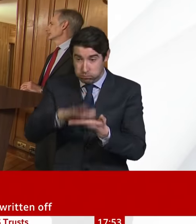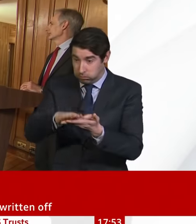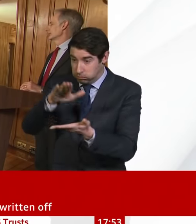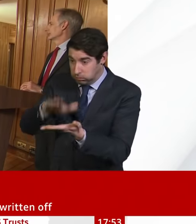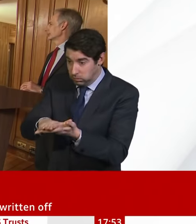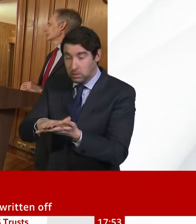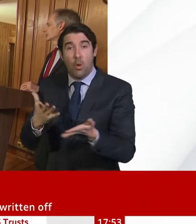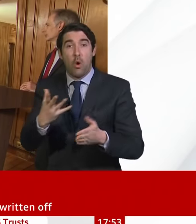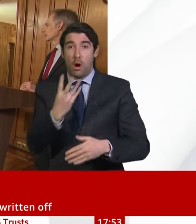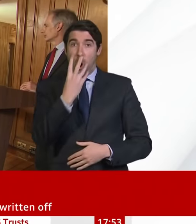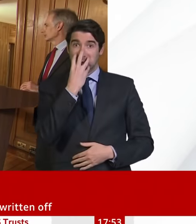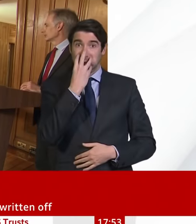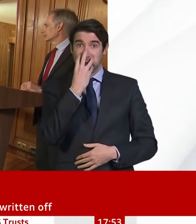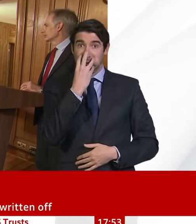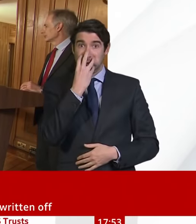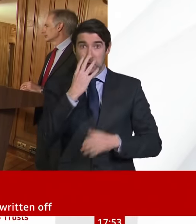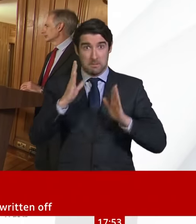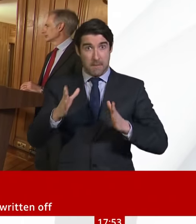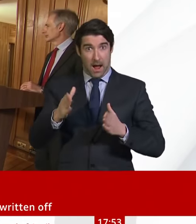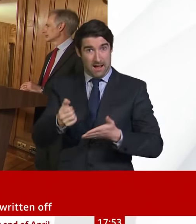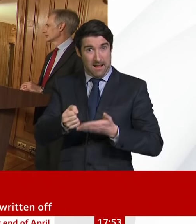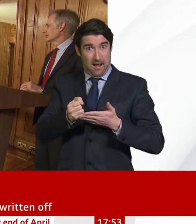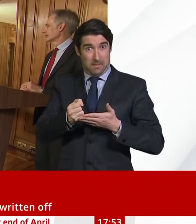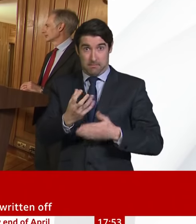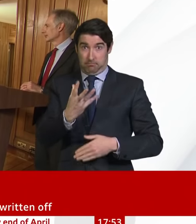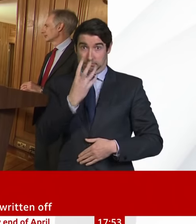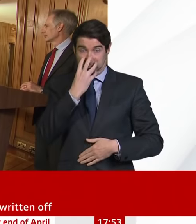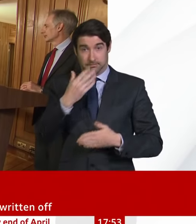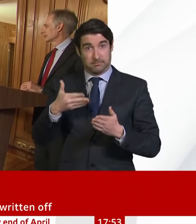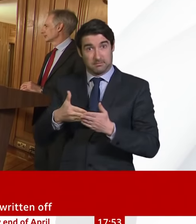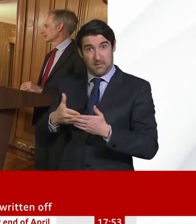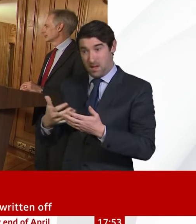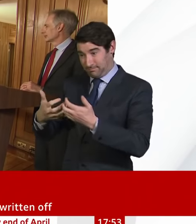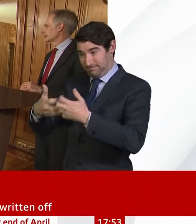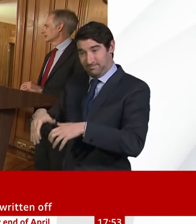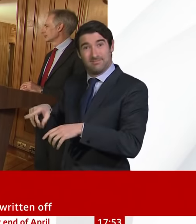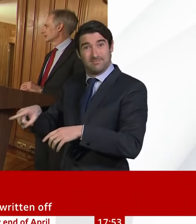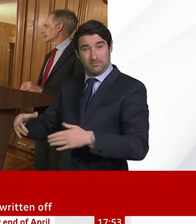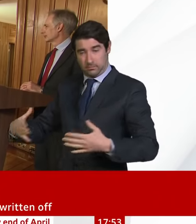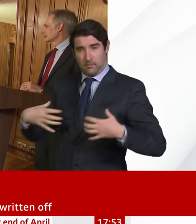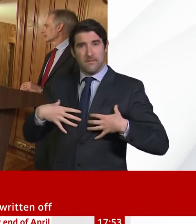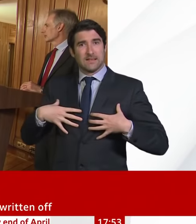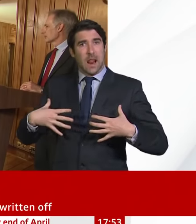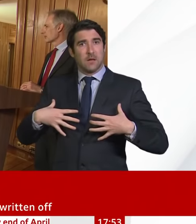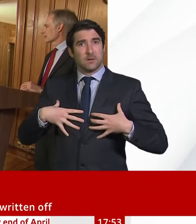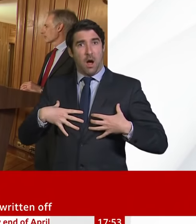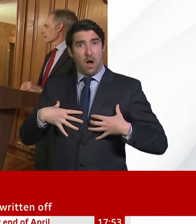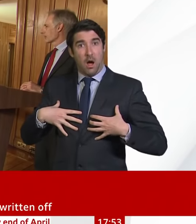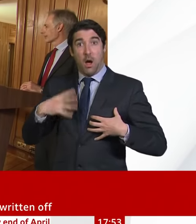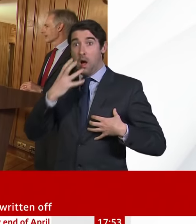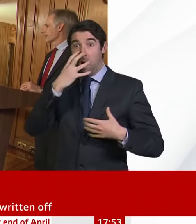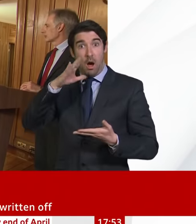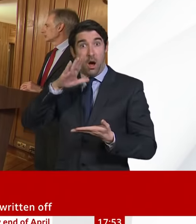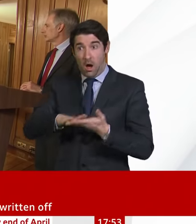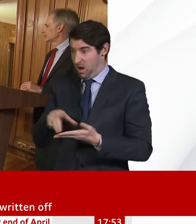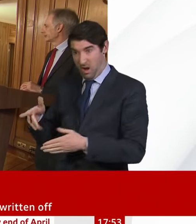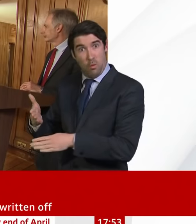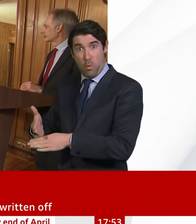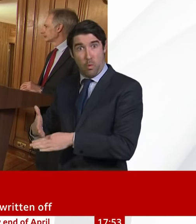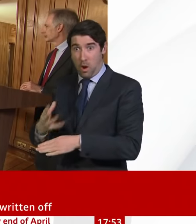to make sure that other absolutely vital consumables, as I understand you call them, don't run